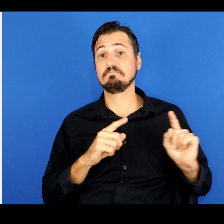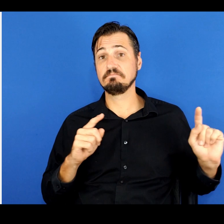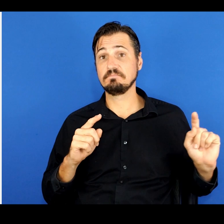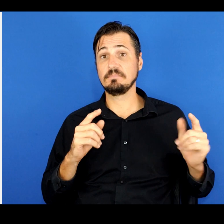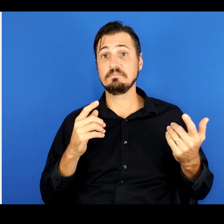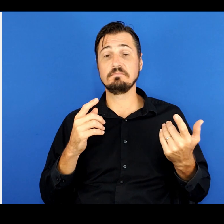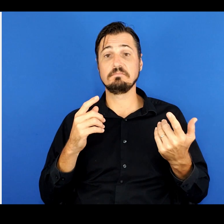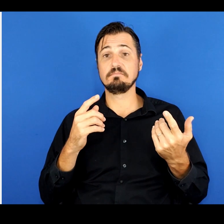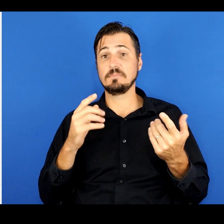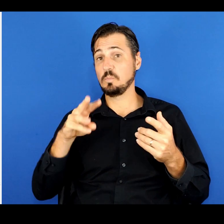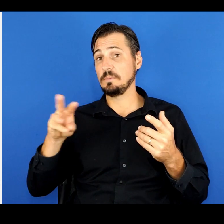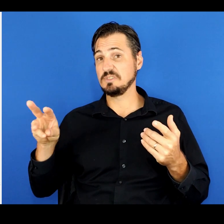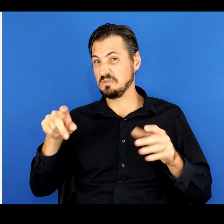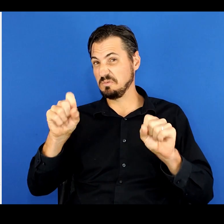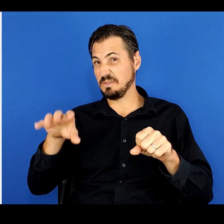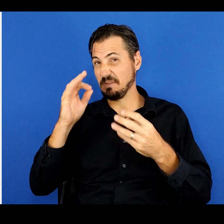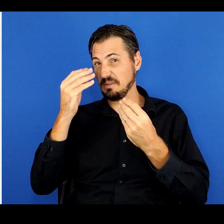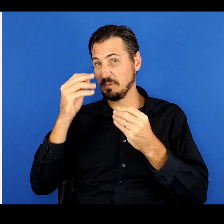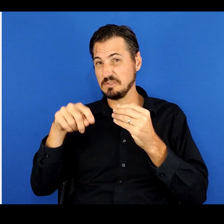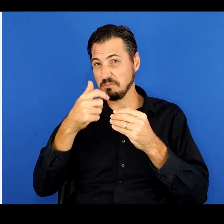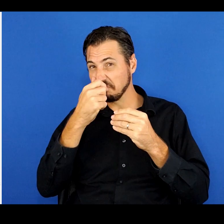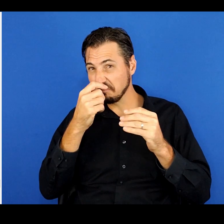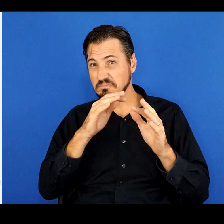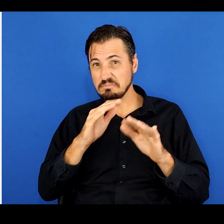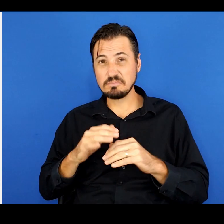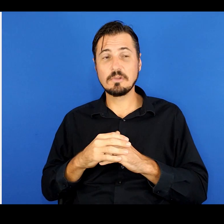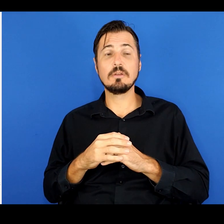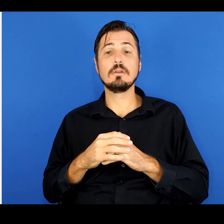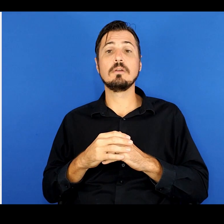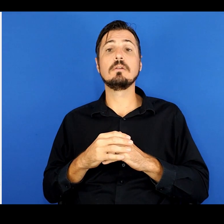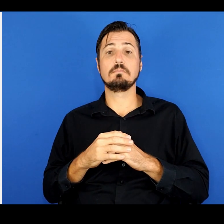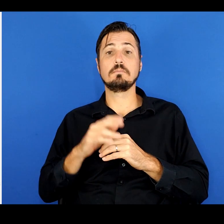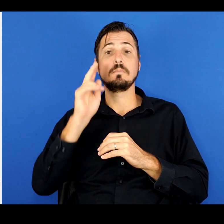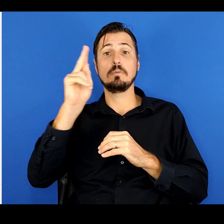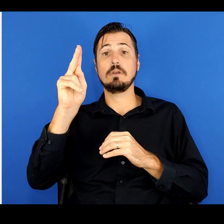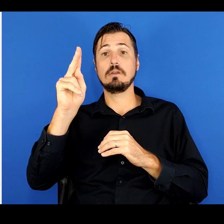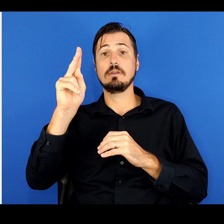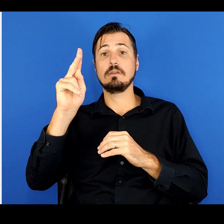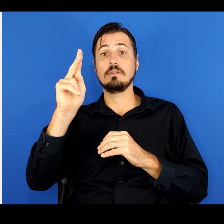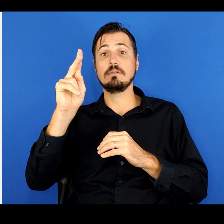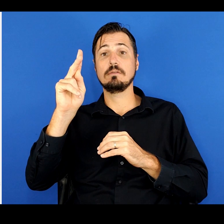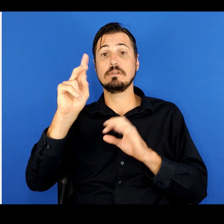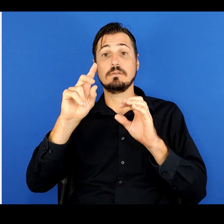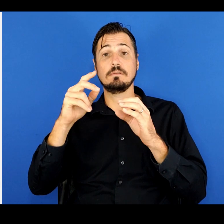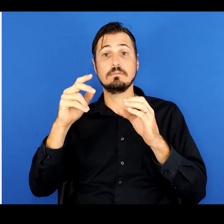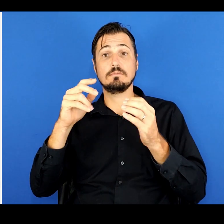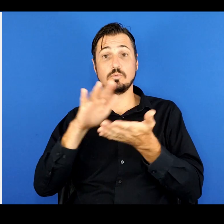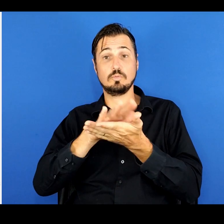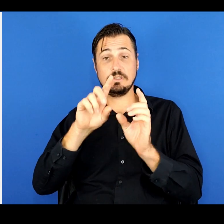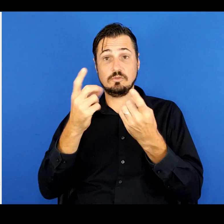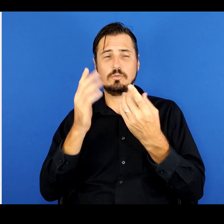bit.ly/Kauai Public Schools. The Kauai Complex Area Office will continue to work closely with state, county, and Department of